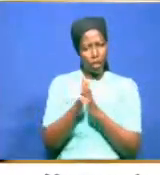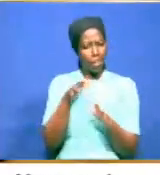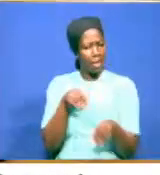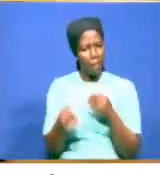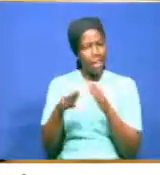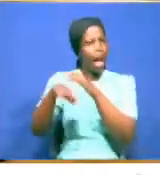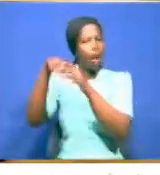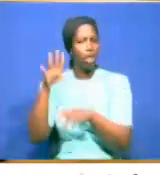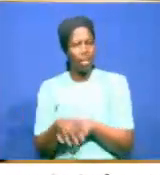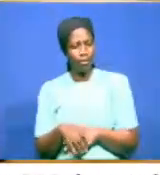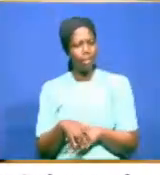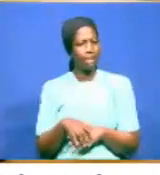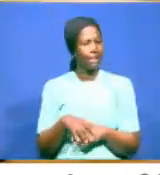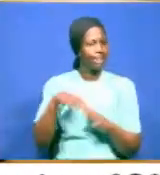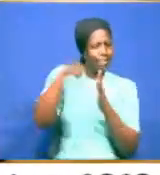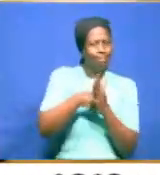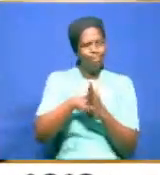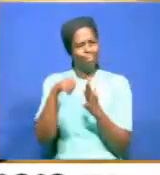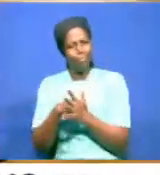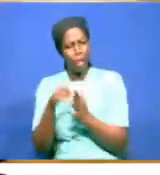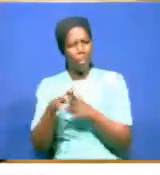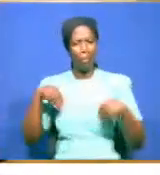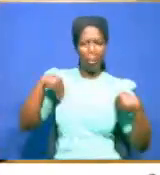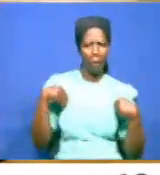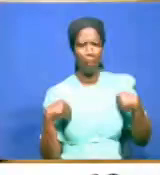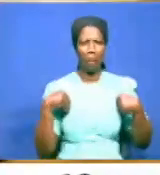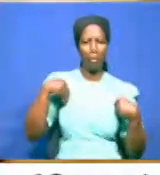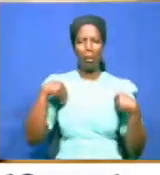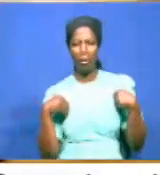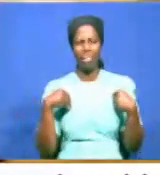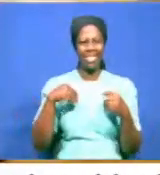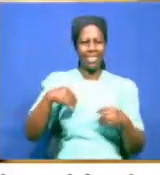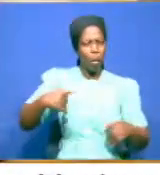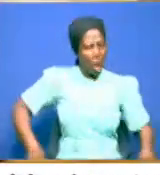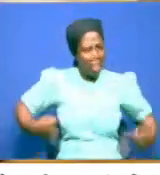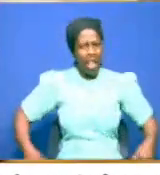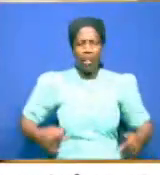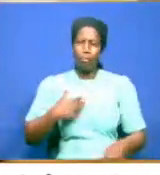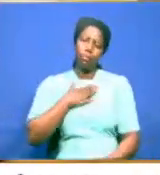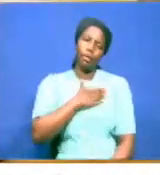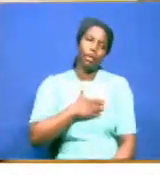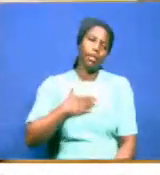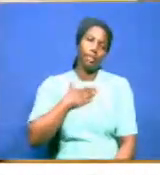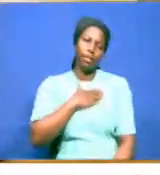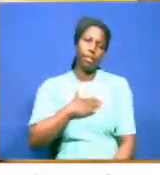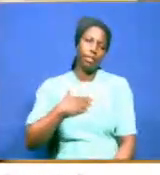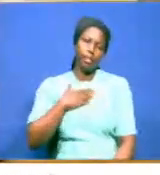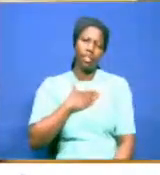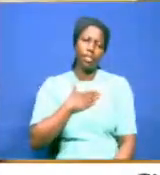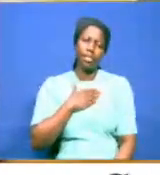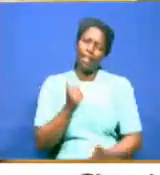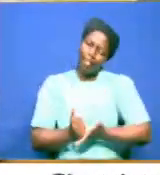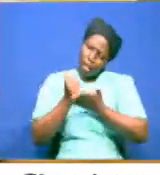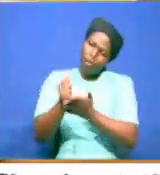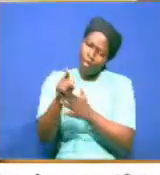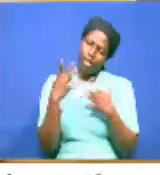with their crutches, they're struggling with their wheelchairs, kindly, for the sake of God, on humanitarian ground, just help them reach